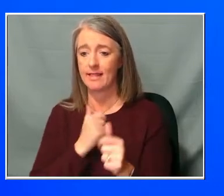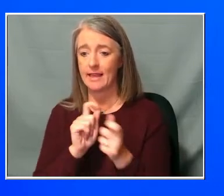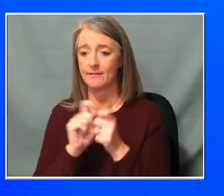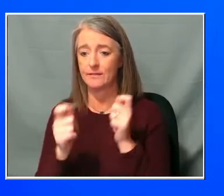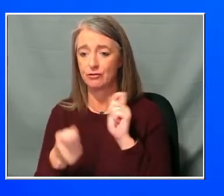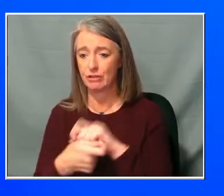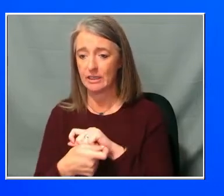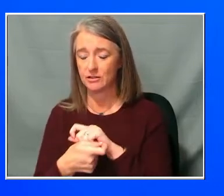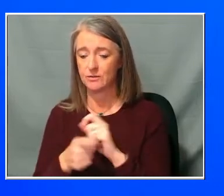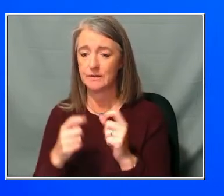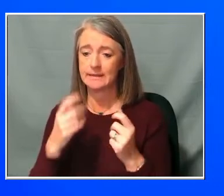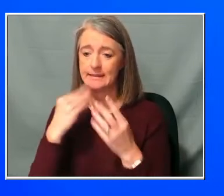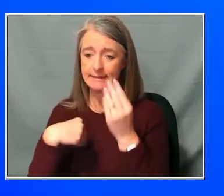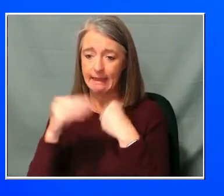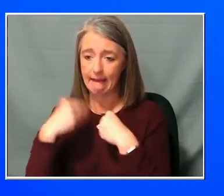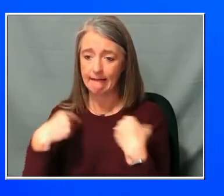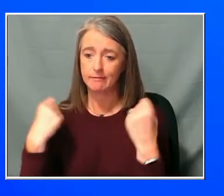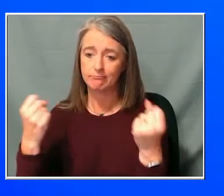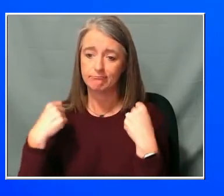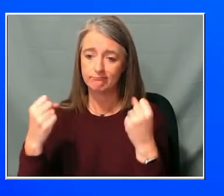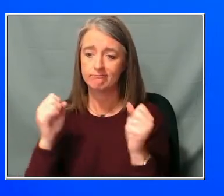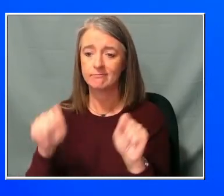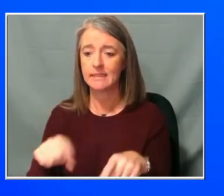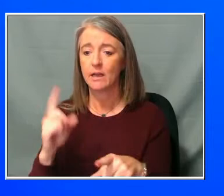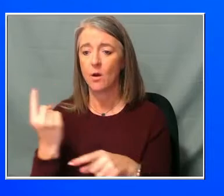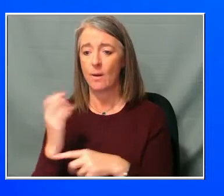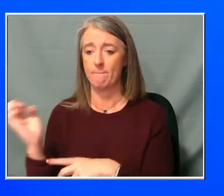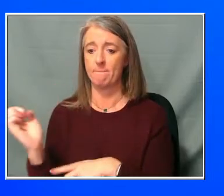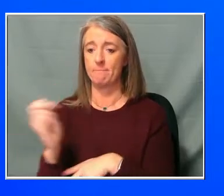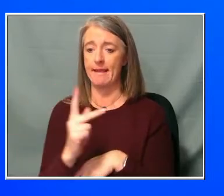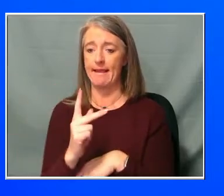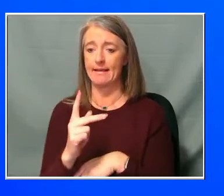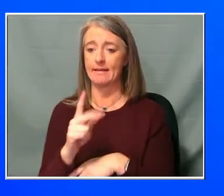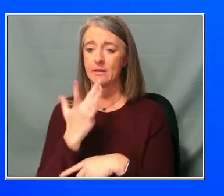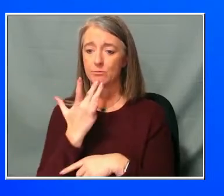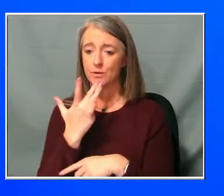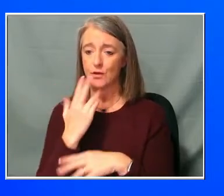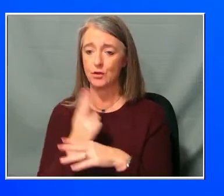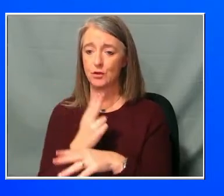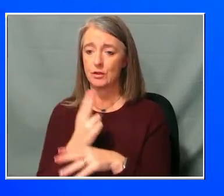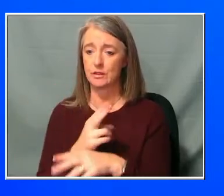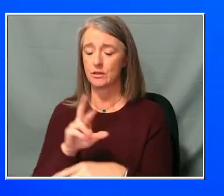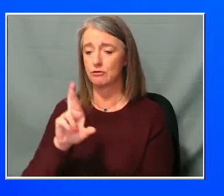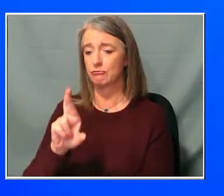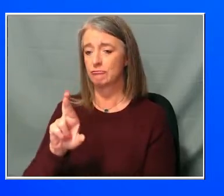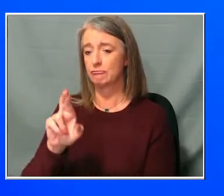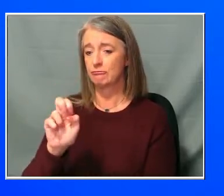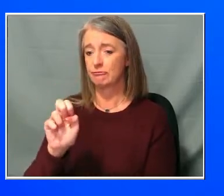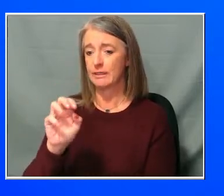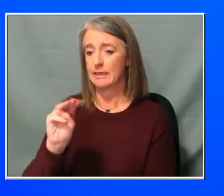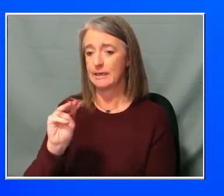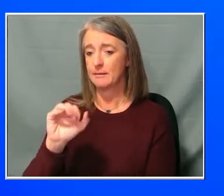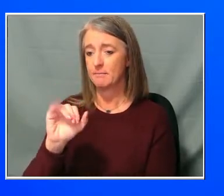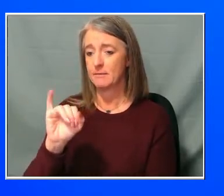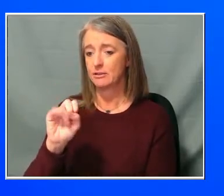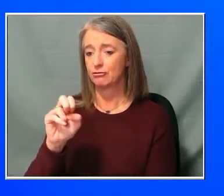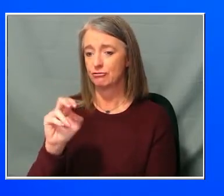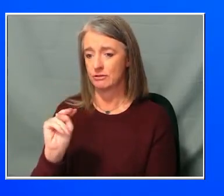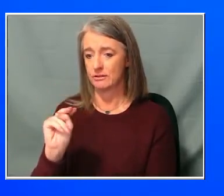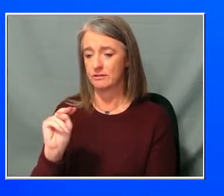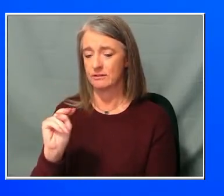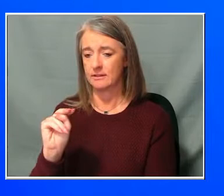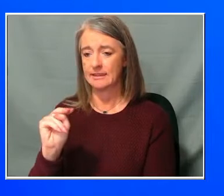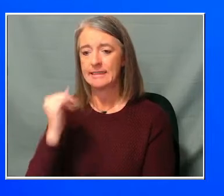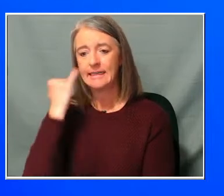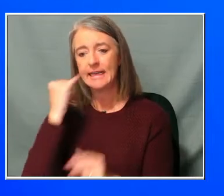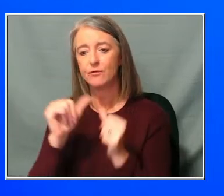and exercise. And so it can always kind of come back. And so I prefer to use the word remission. Because that means that if we are